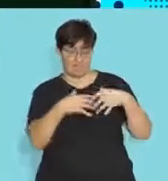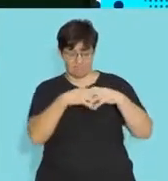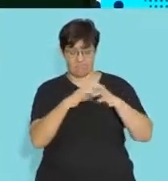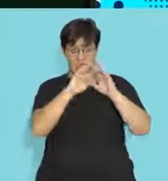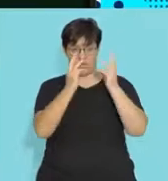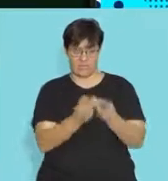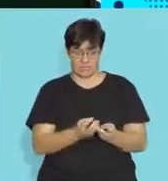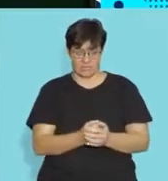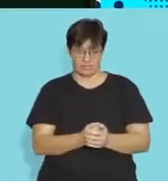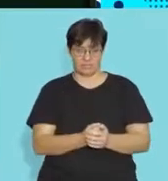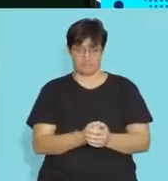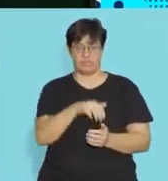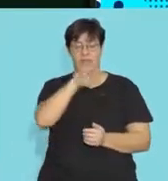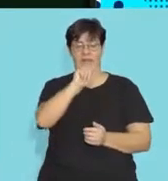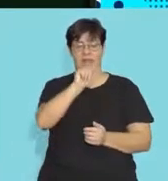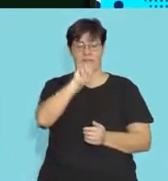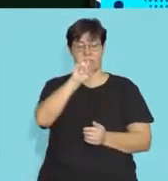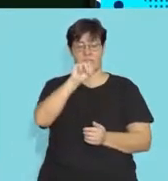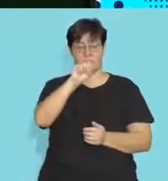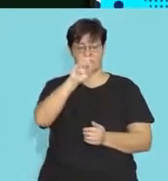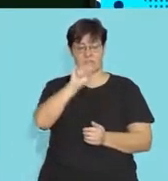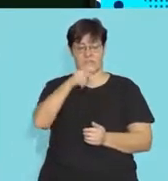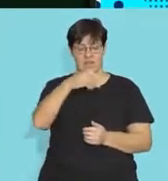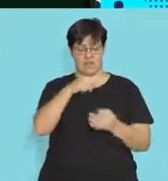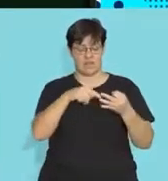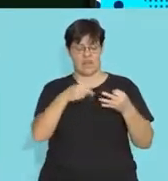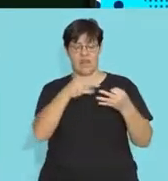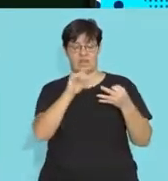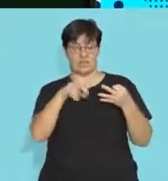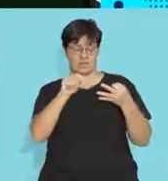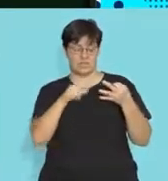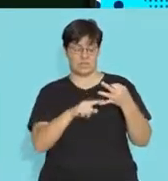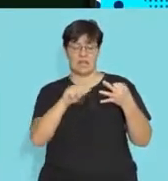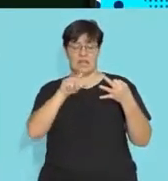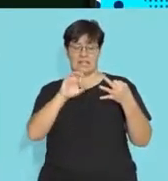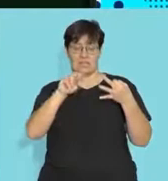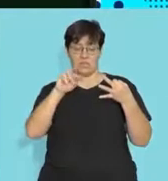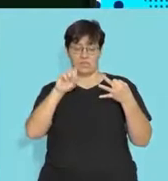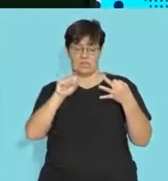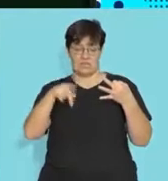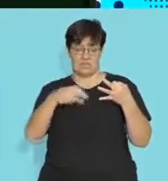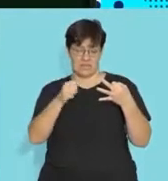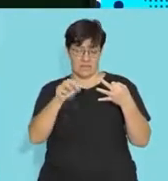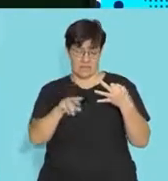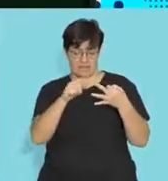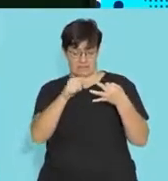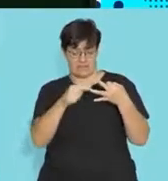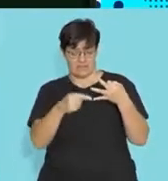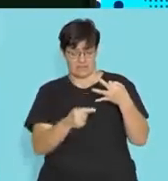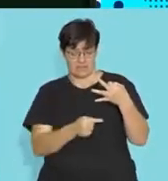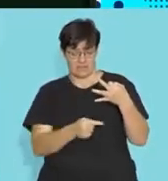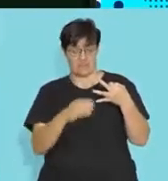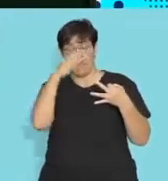Earth. And this would refer to the atmosphere, the hydrosphere, and the lithosphere. And when we look at these, we're going to